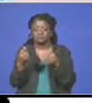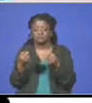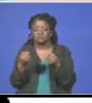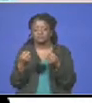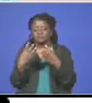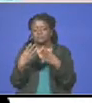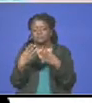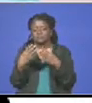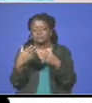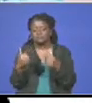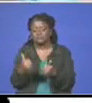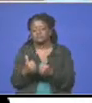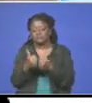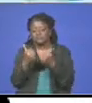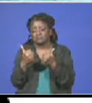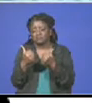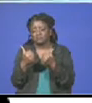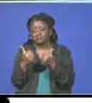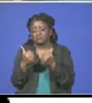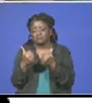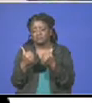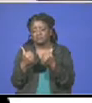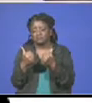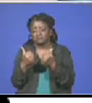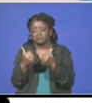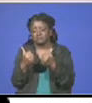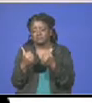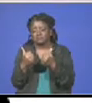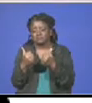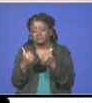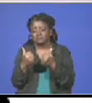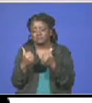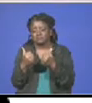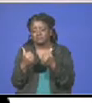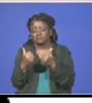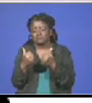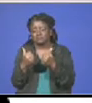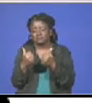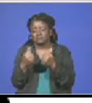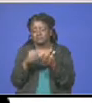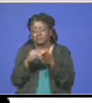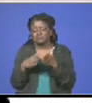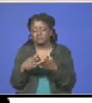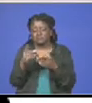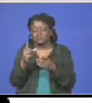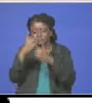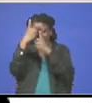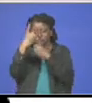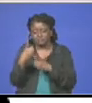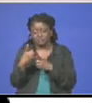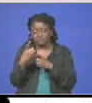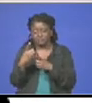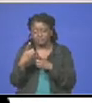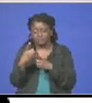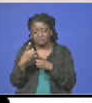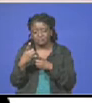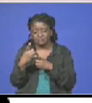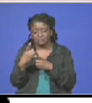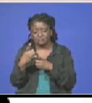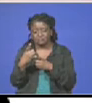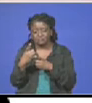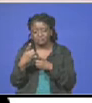a lot of hoops to go through and to navigate. And so the student decided that what they would do would be to